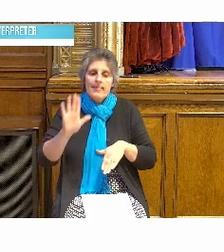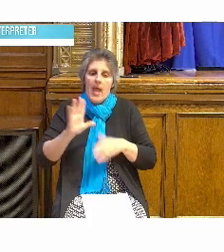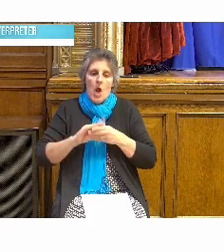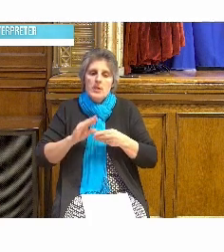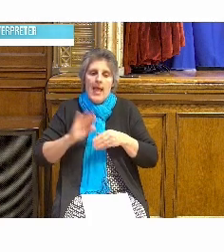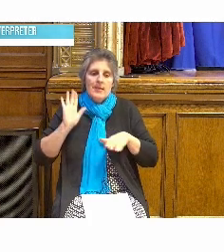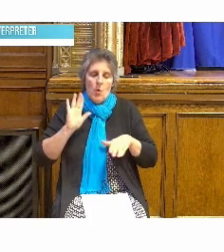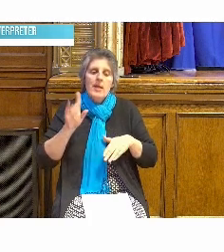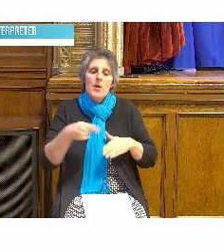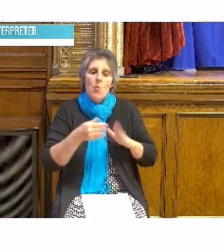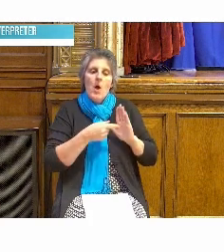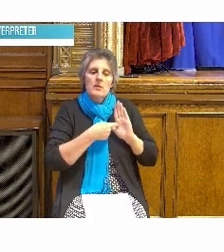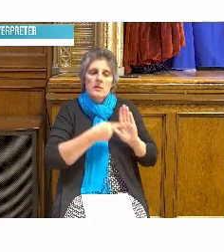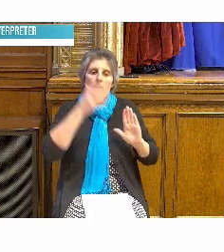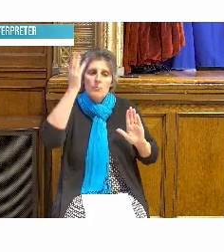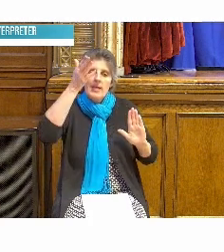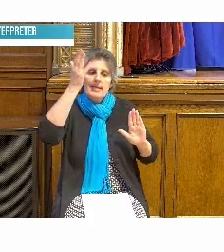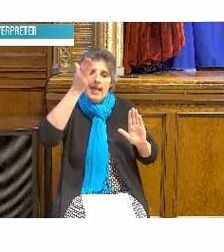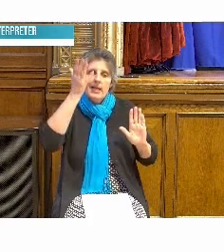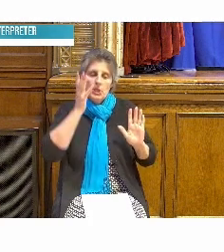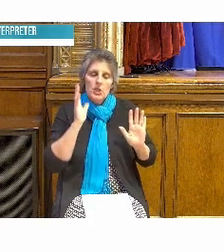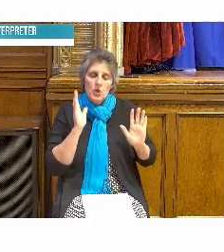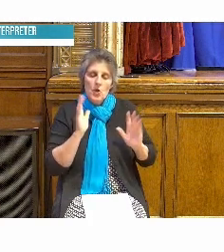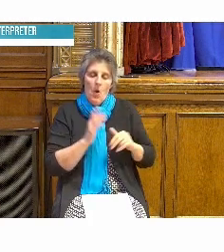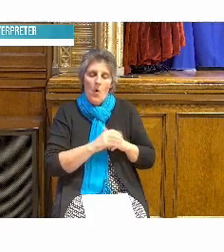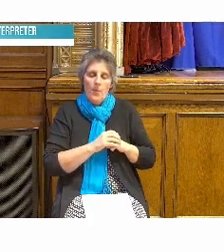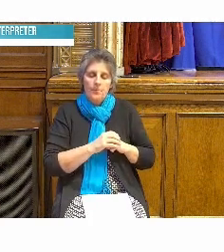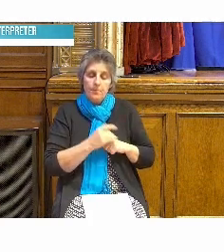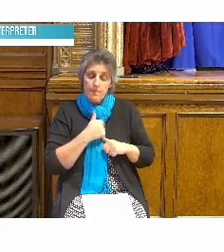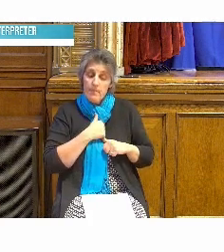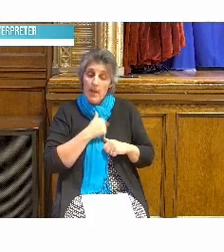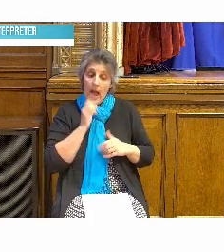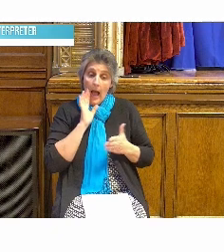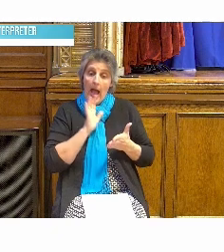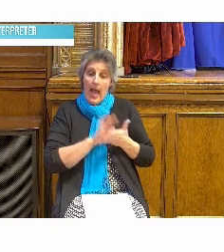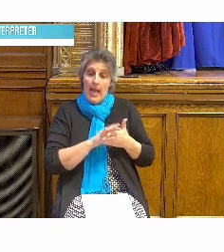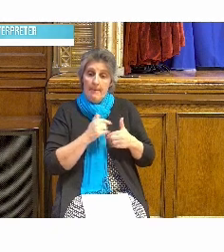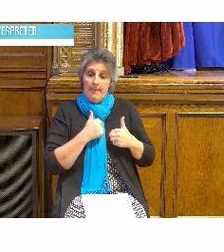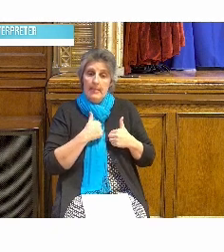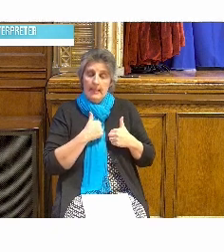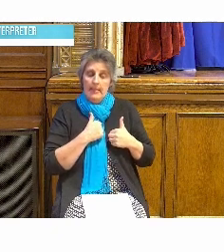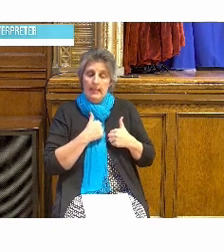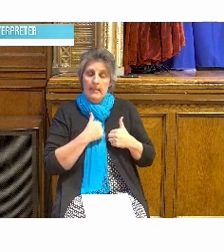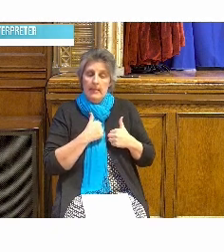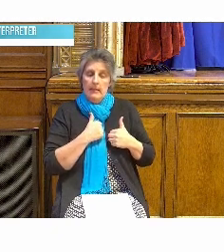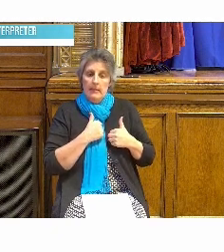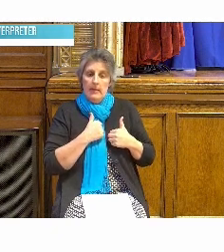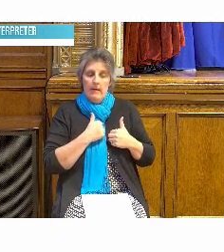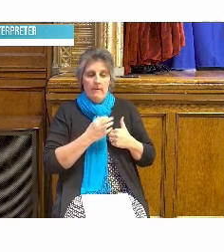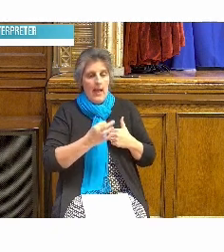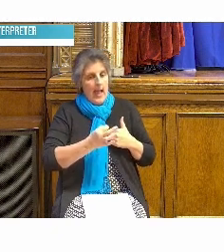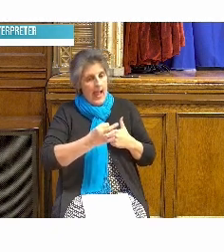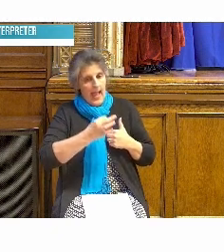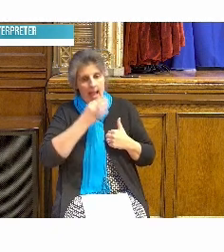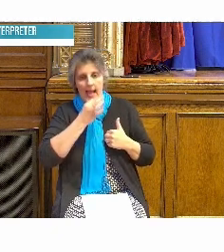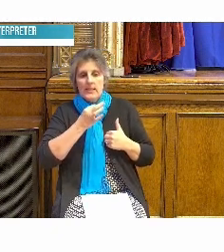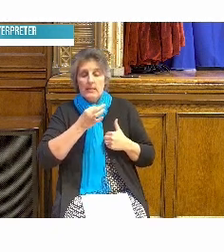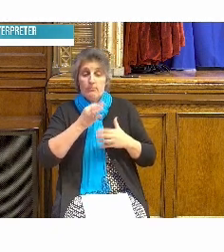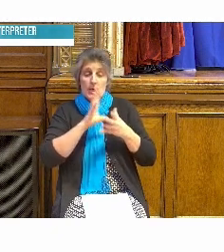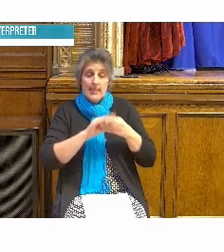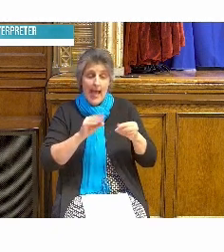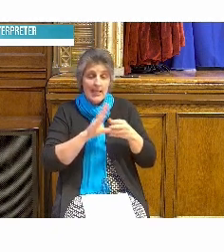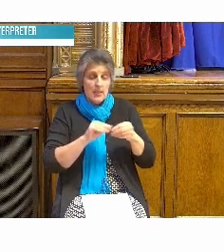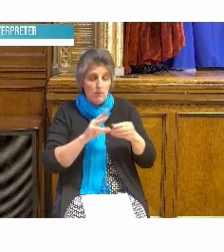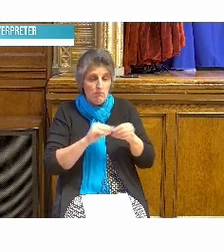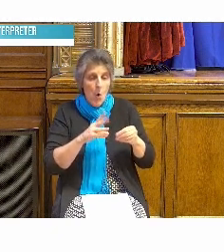a presentation. So I believe that expert testimony